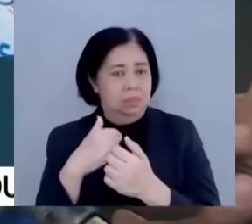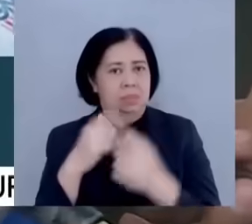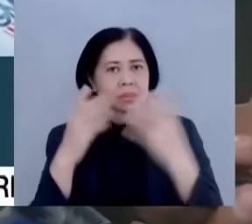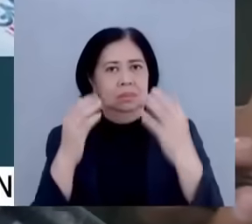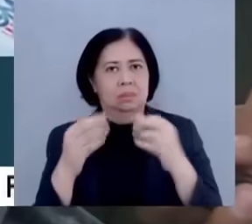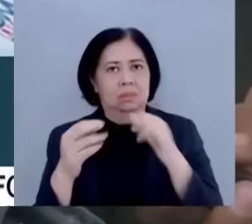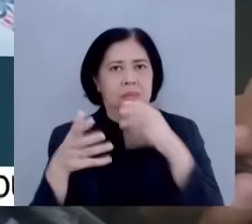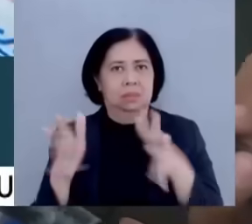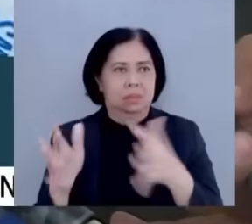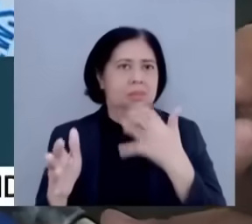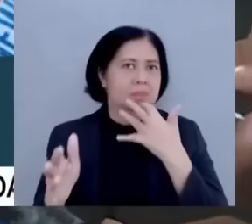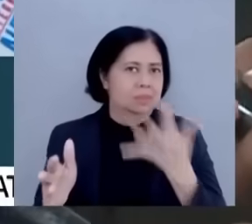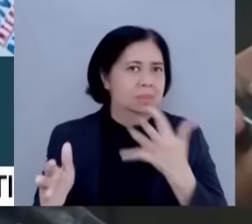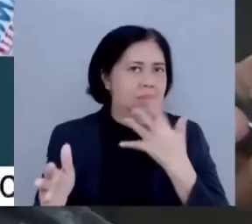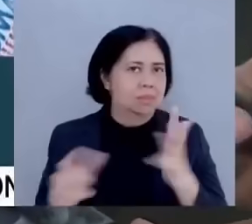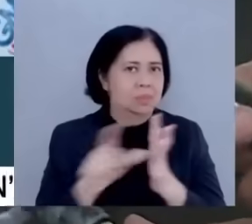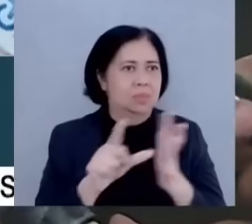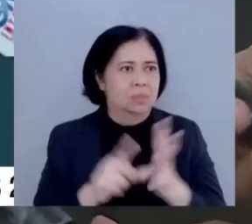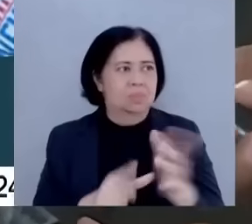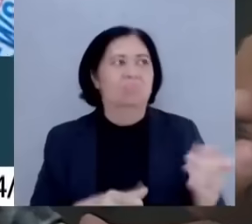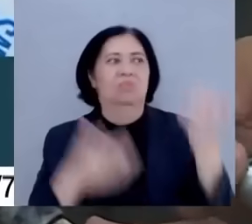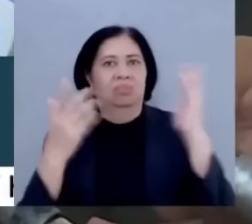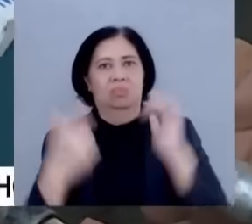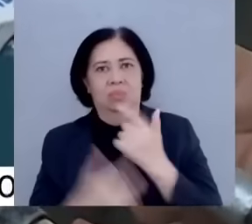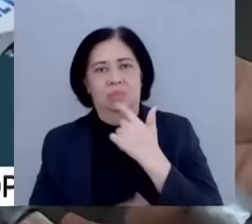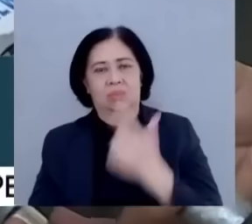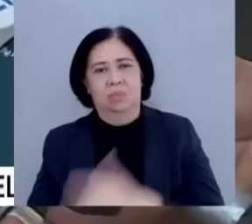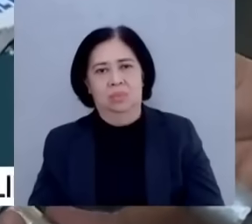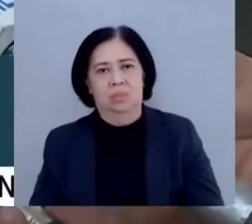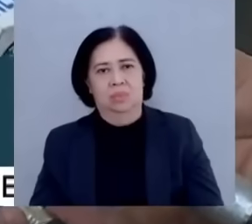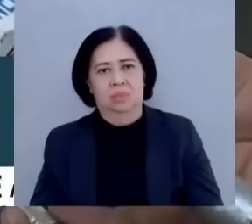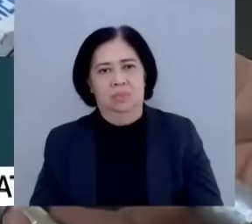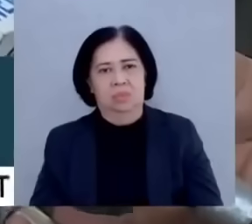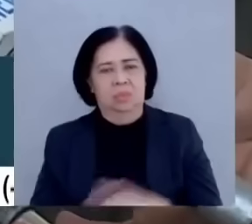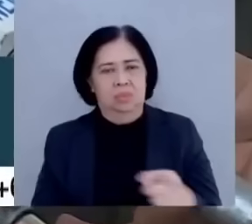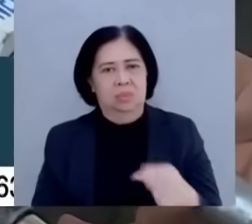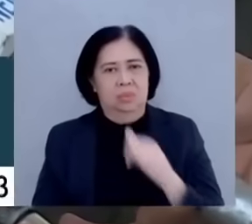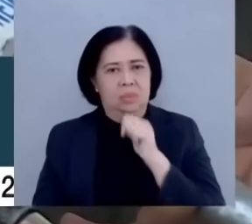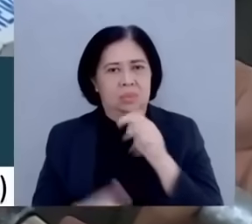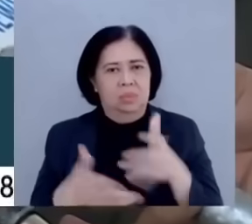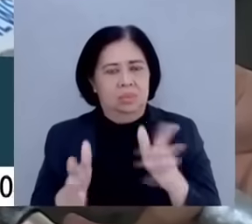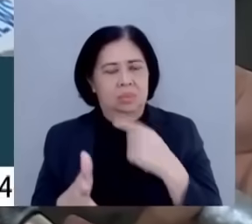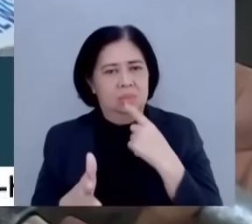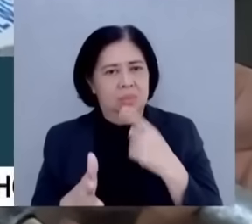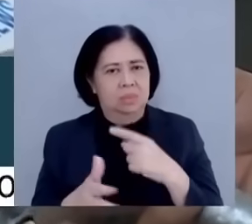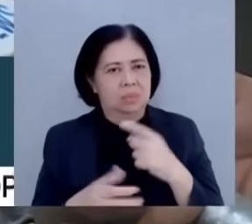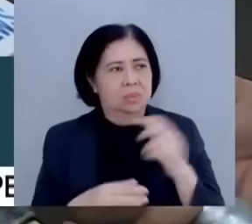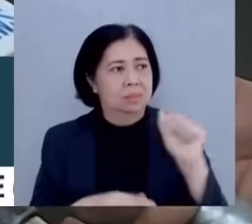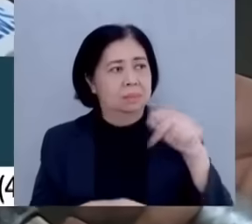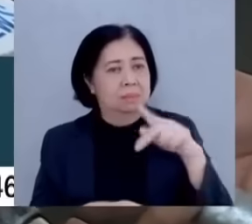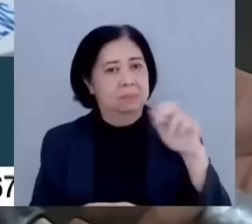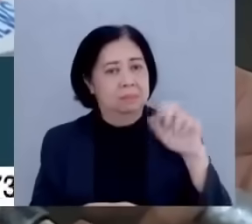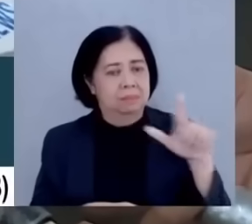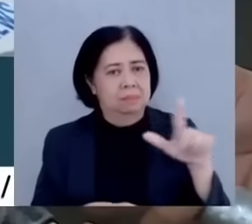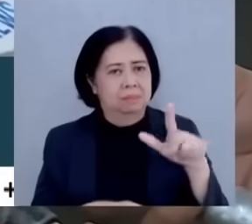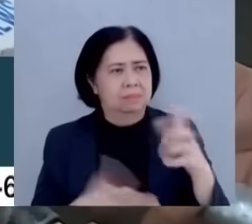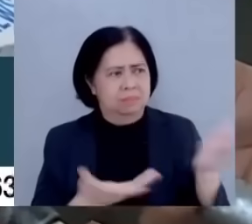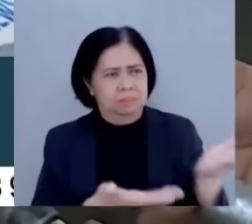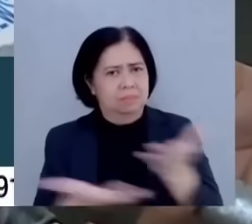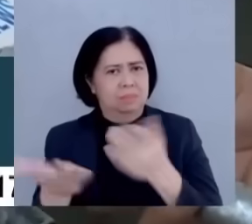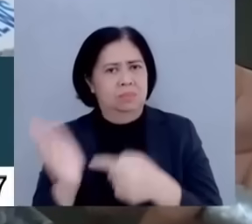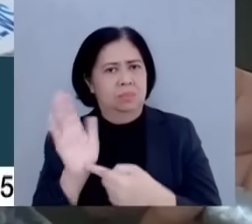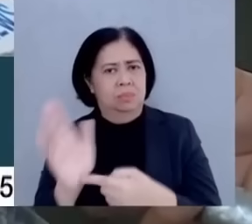And then sinabihan ko yung lawyer. Sabi ko, tingnan mo, lumabas yung disallowance. Sabi ko, sa appeal, ilabas mo yung